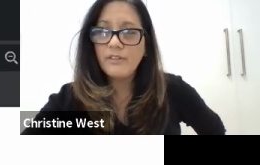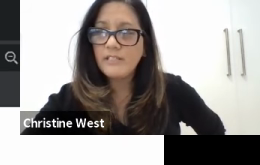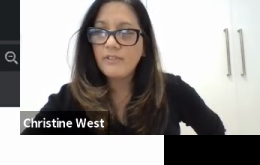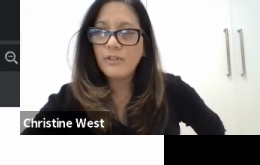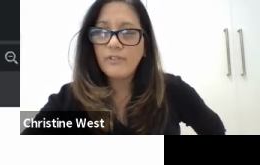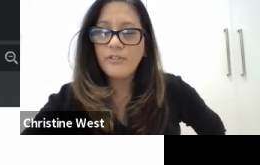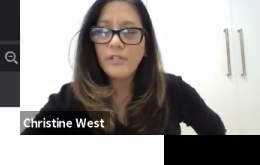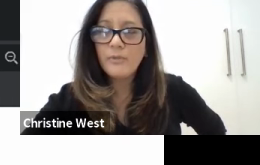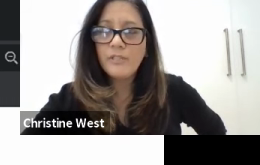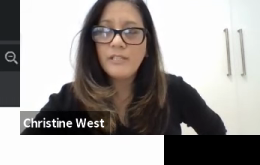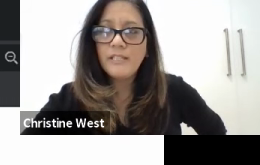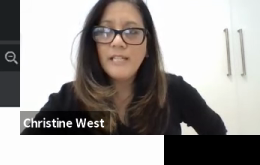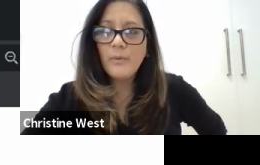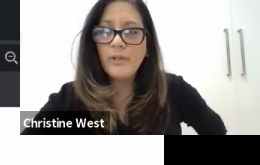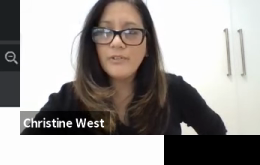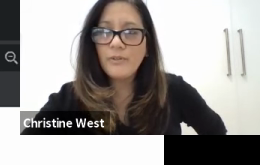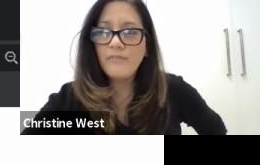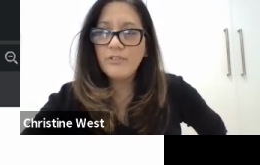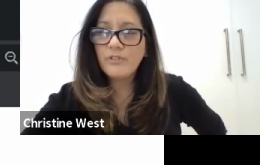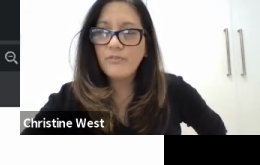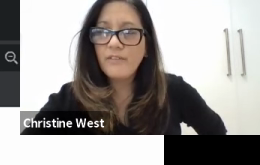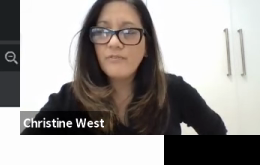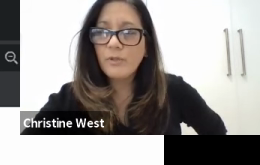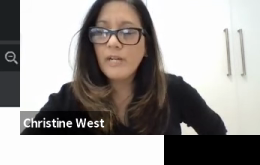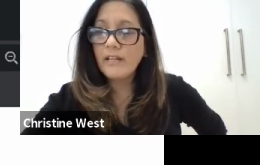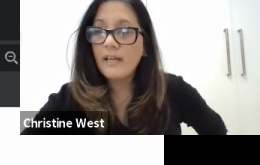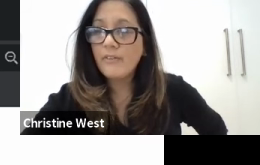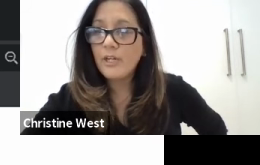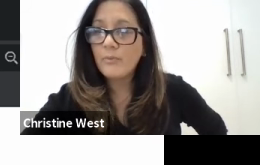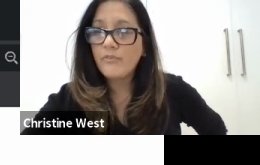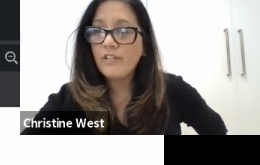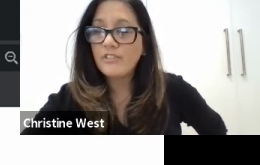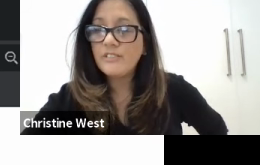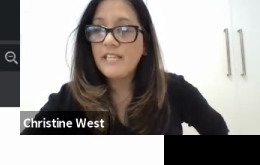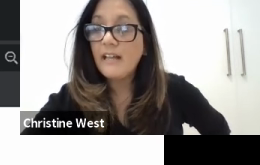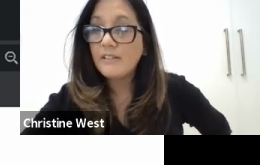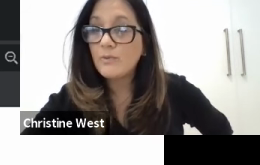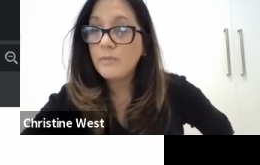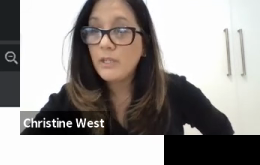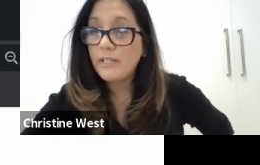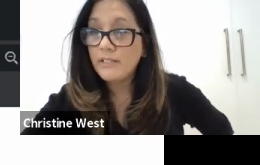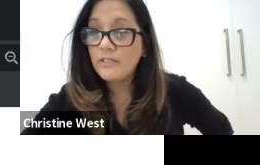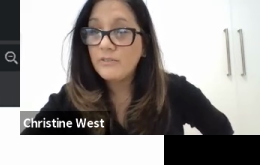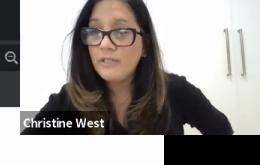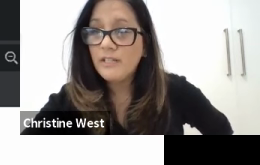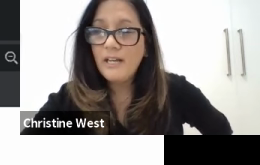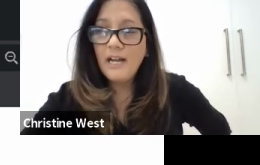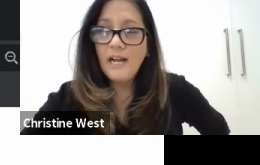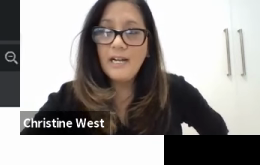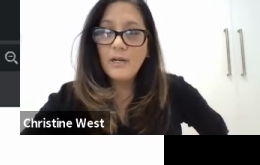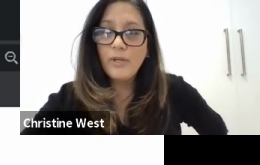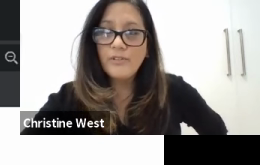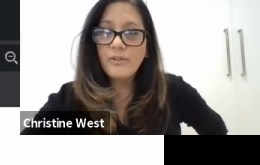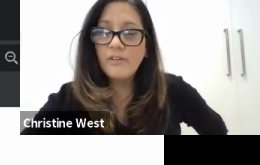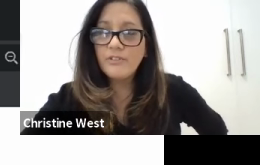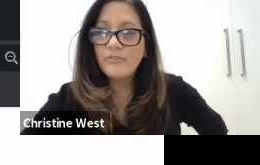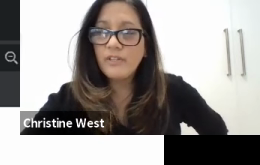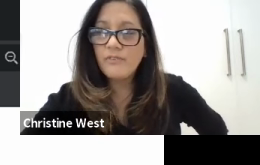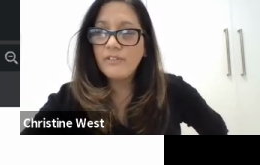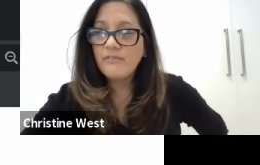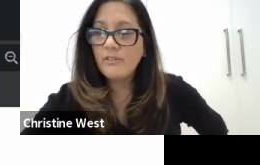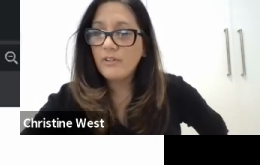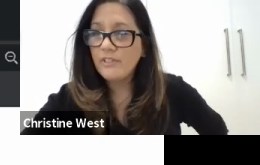regarding the deaf and hard of hearing community. We also have our survey for Rhode Island healthcare professionals that Alex will be going into. And we also